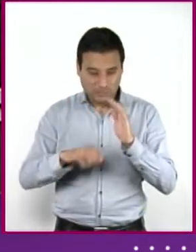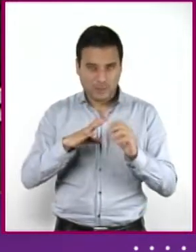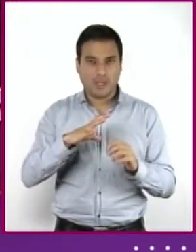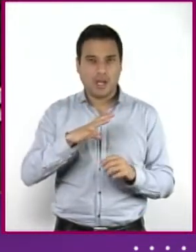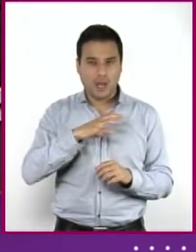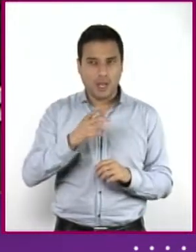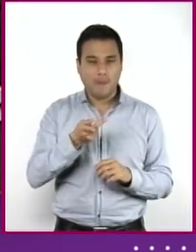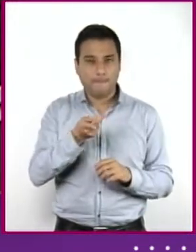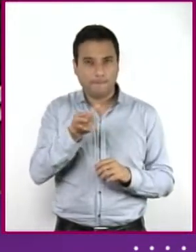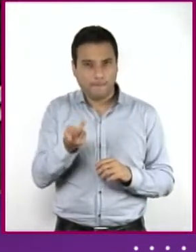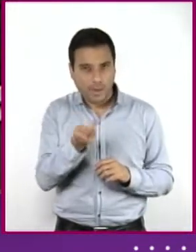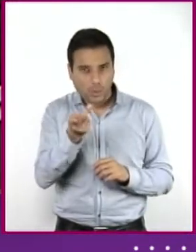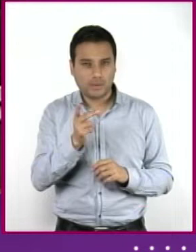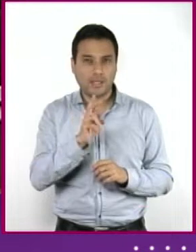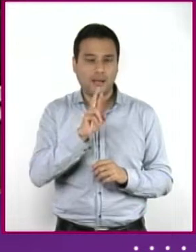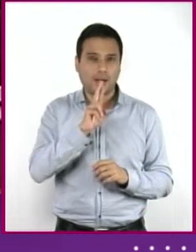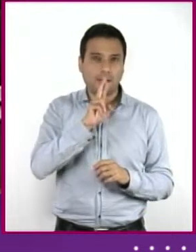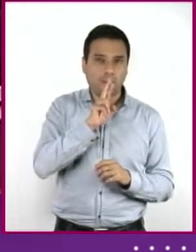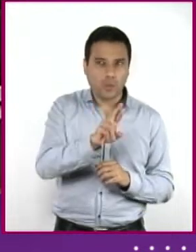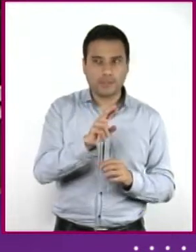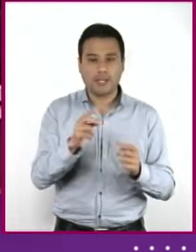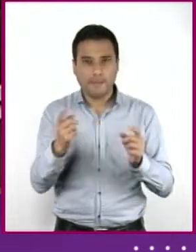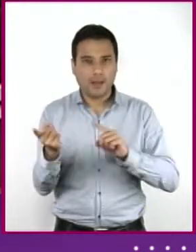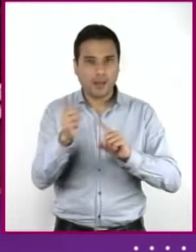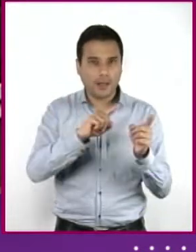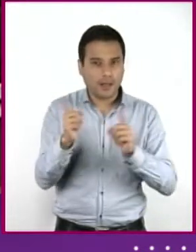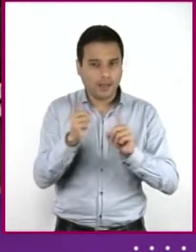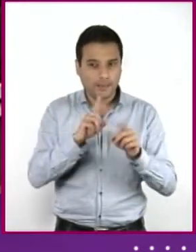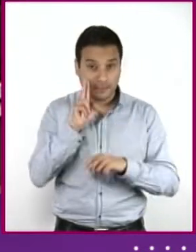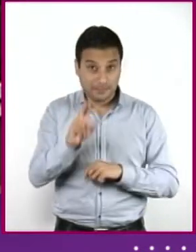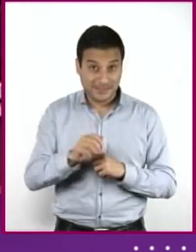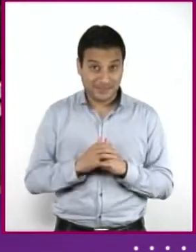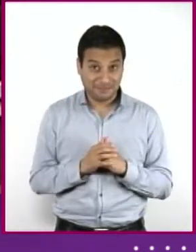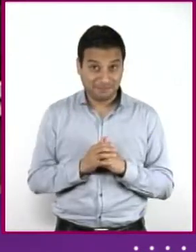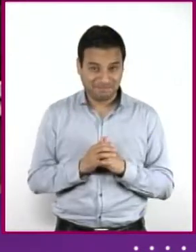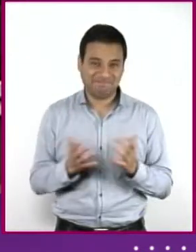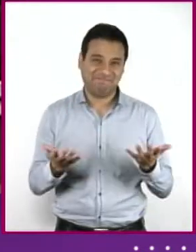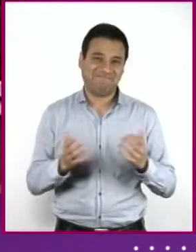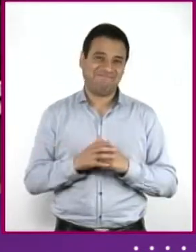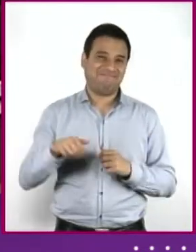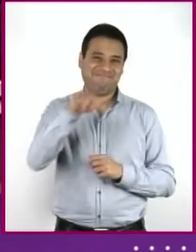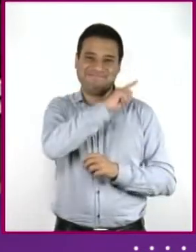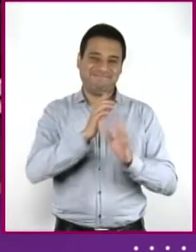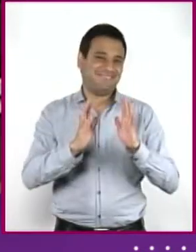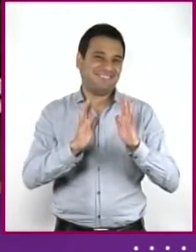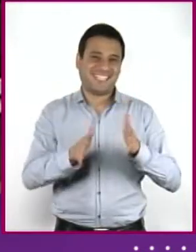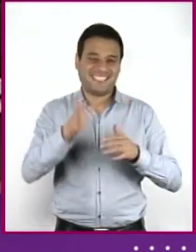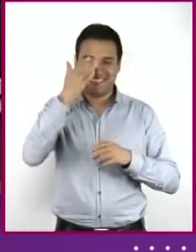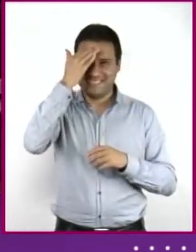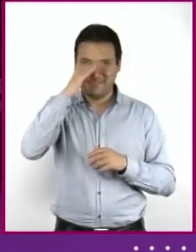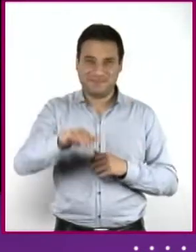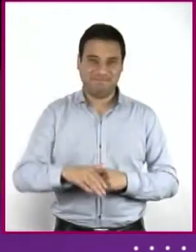preguntas y respuestas para dar información personal? Estoy seguro que sí se dieron cuenta.